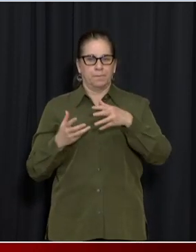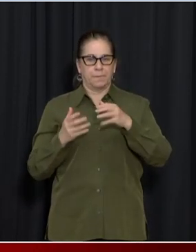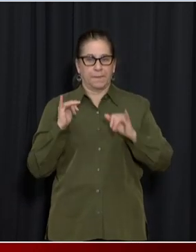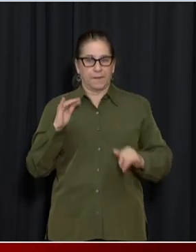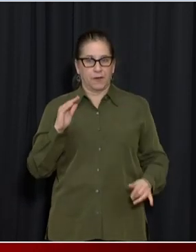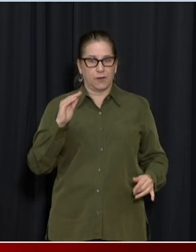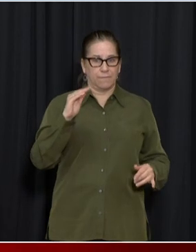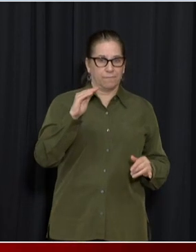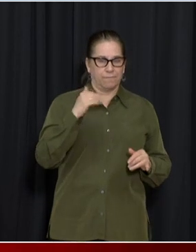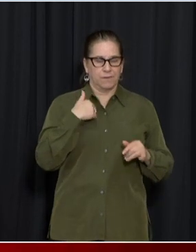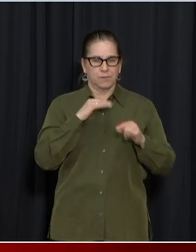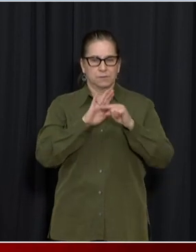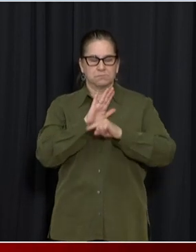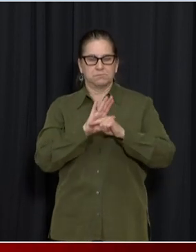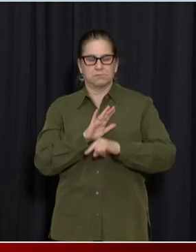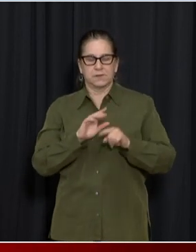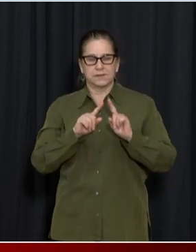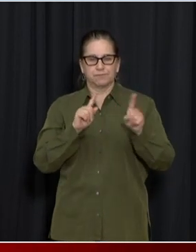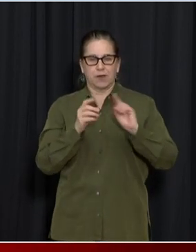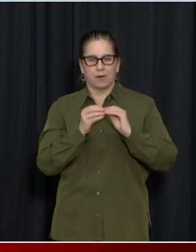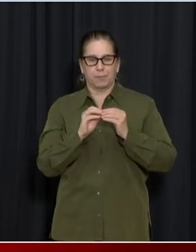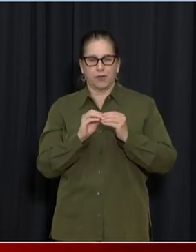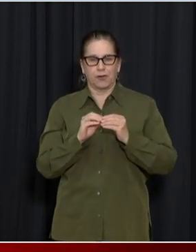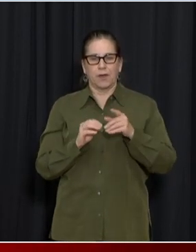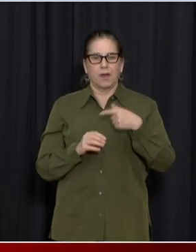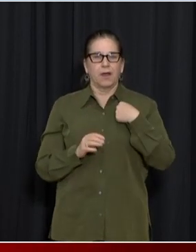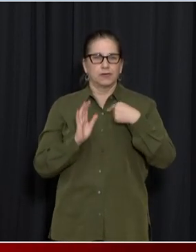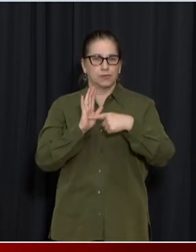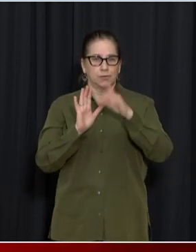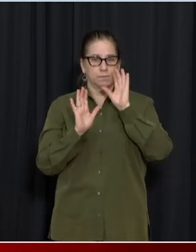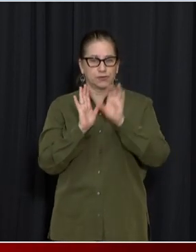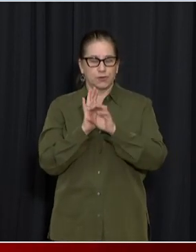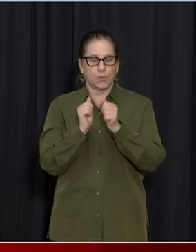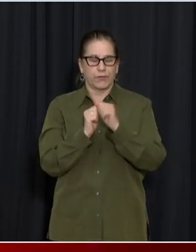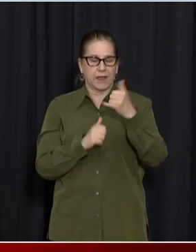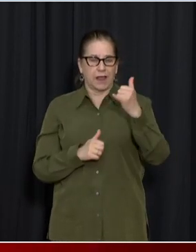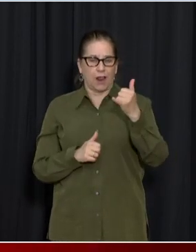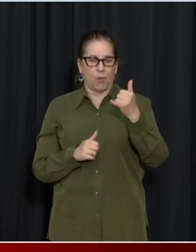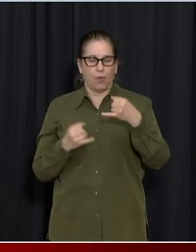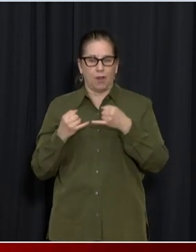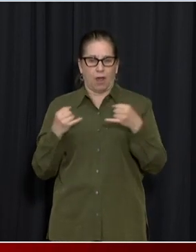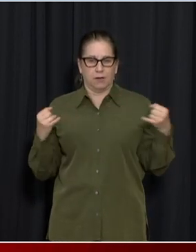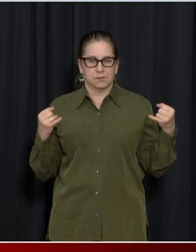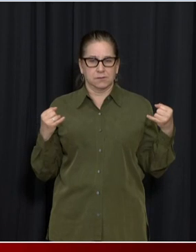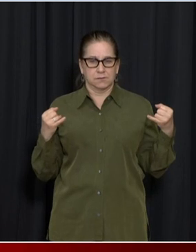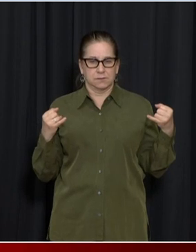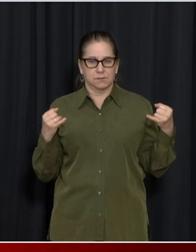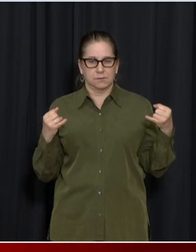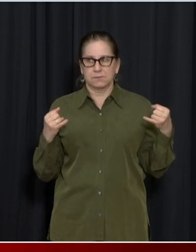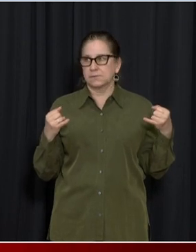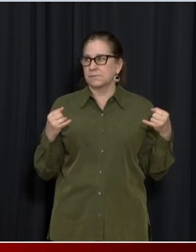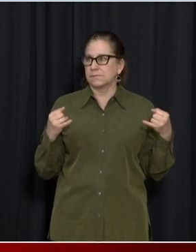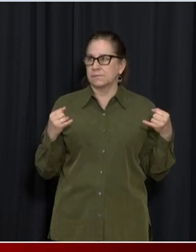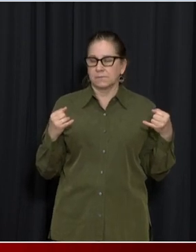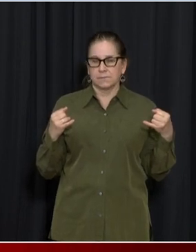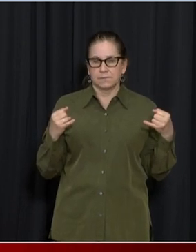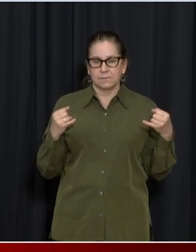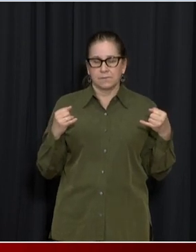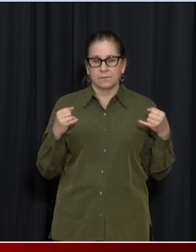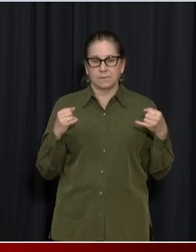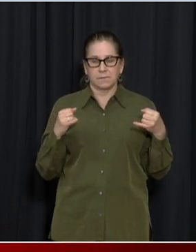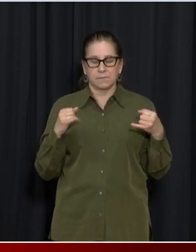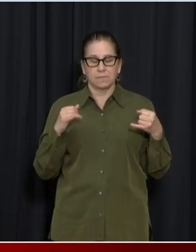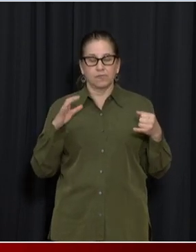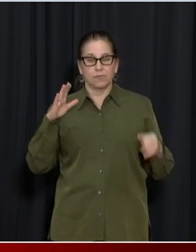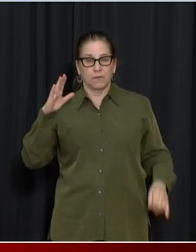you will see the yellow line or the mustard colored line is an epi curve showing all cases.